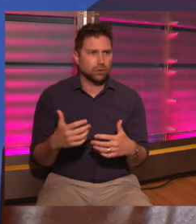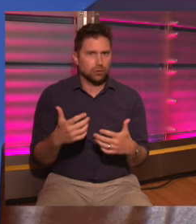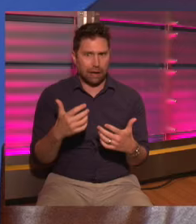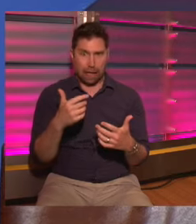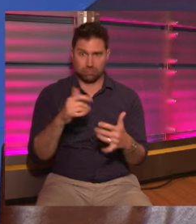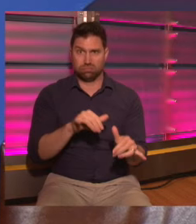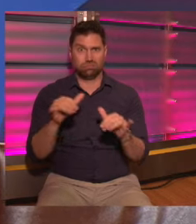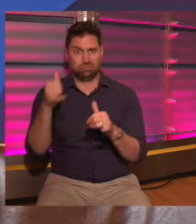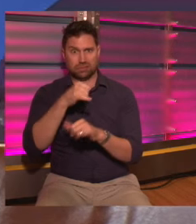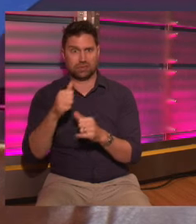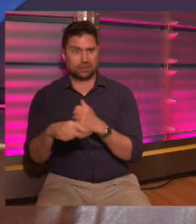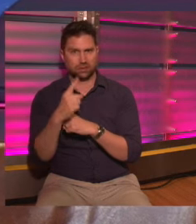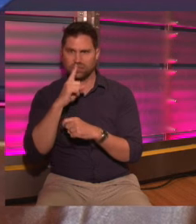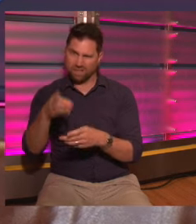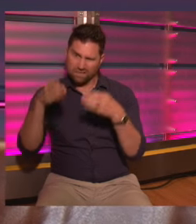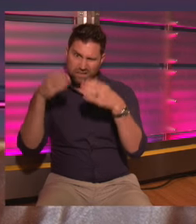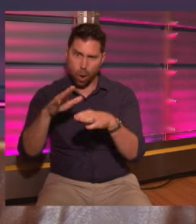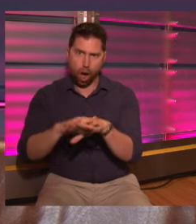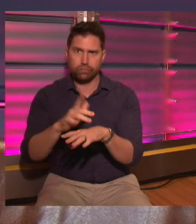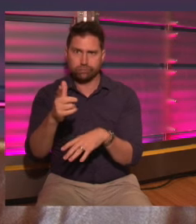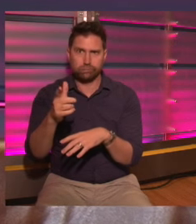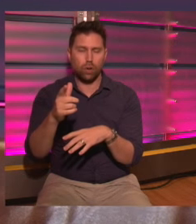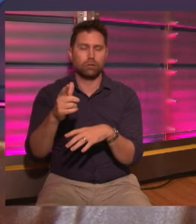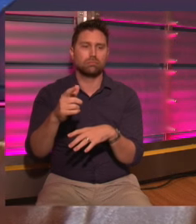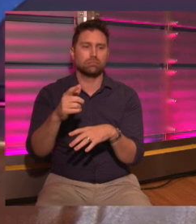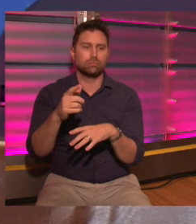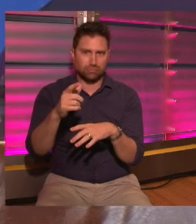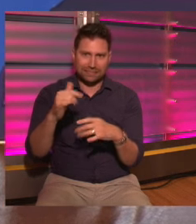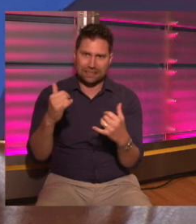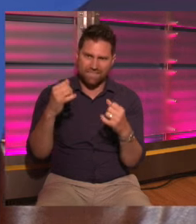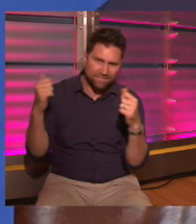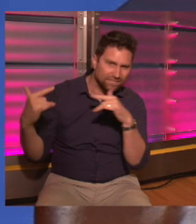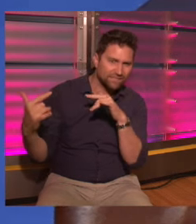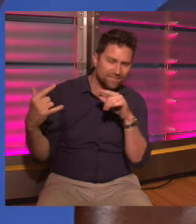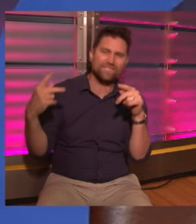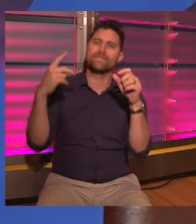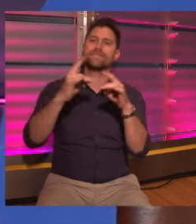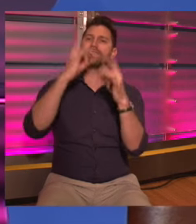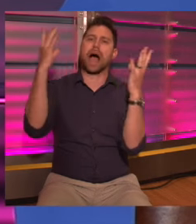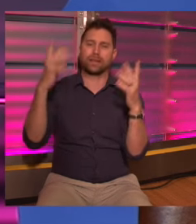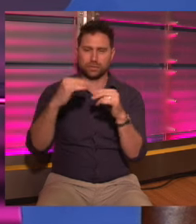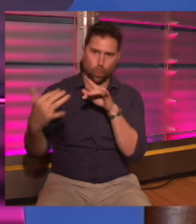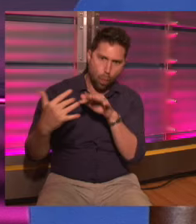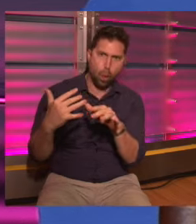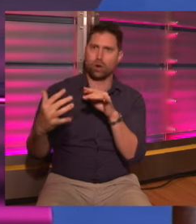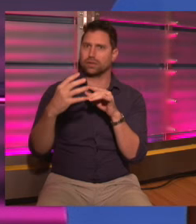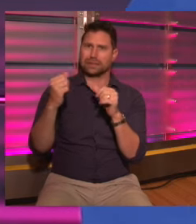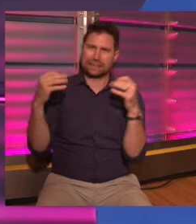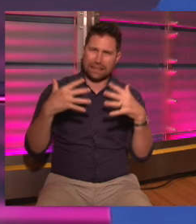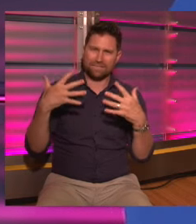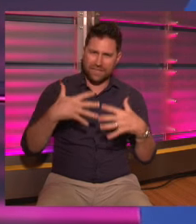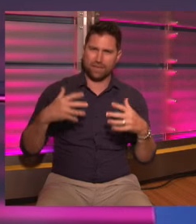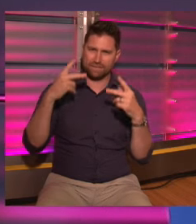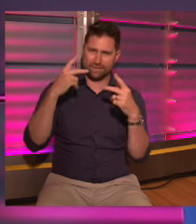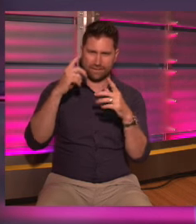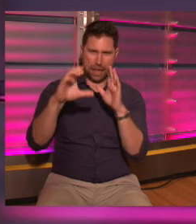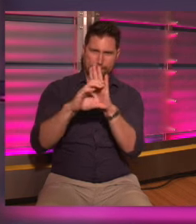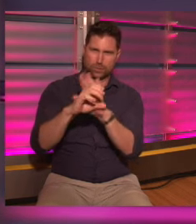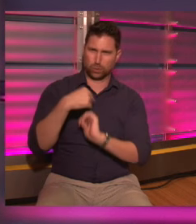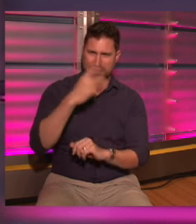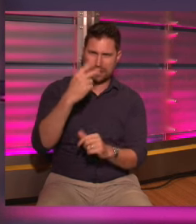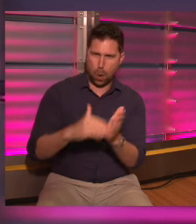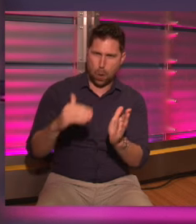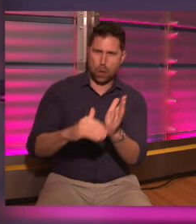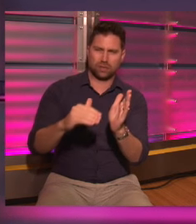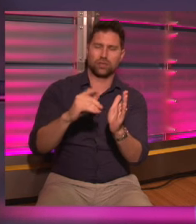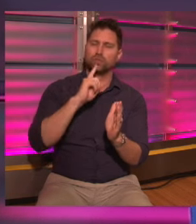today, focused on violence, on fear, on the same images of war over and over again. So that was really the impetus for